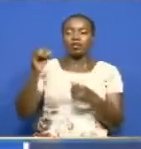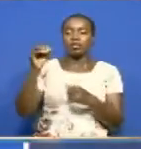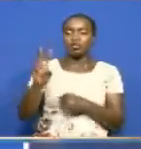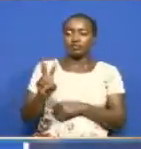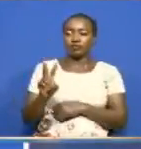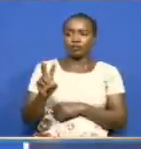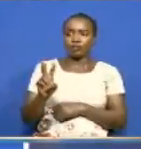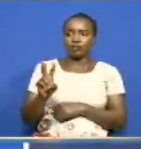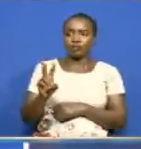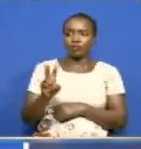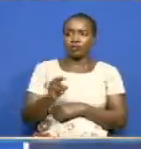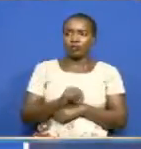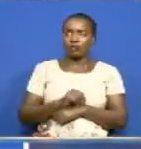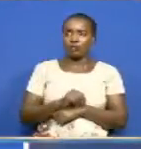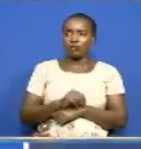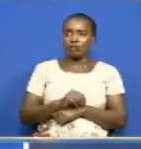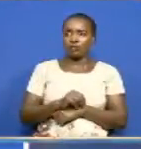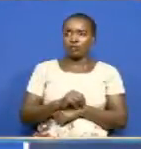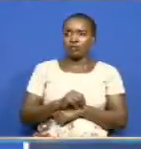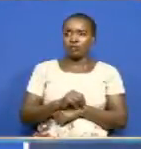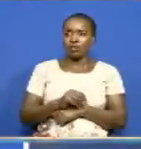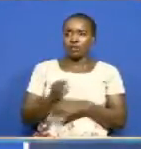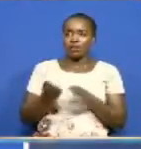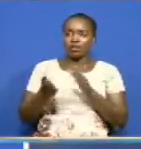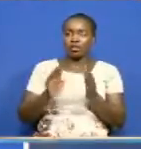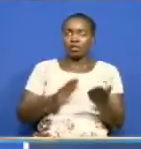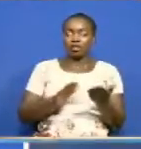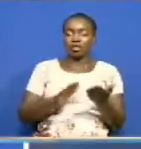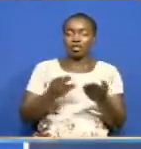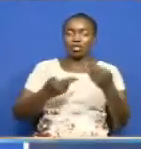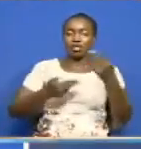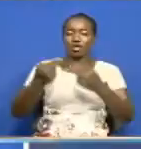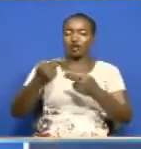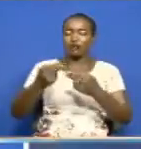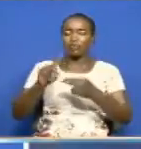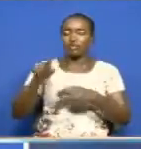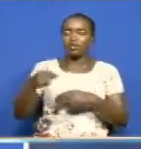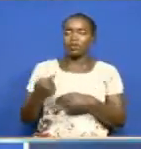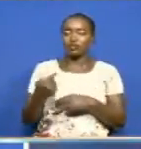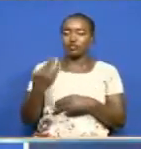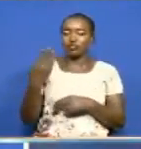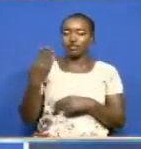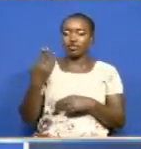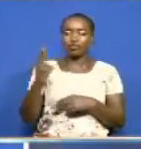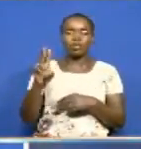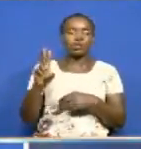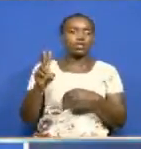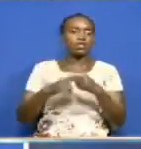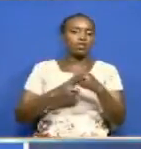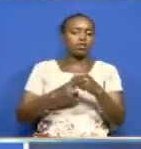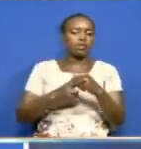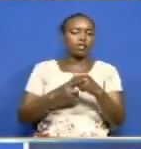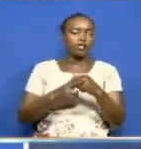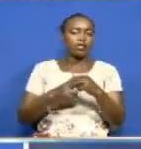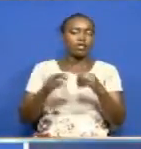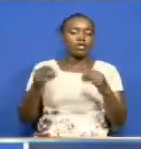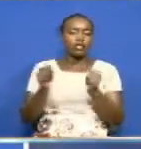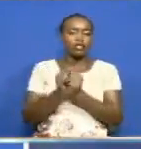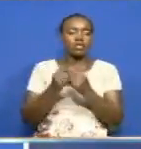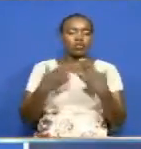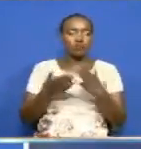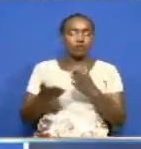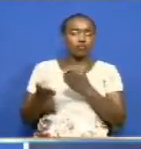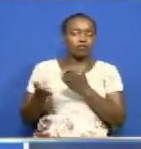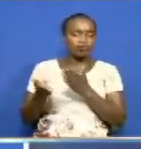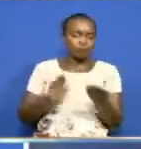80,102. The number of fatalities has also risen to 1,427 after 10 more patients succumbed